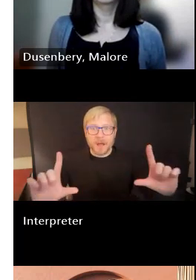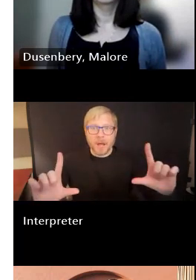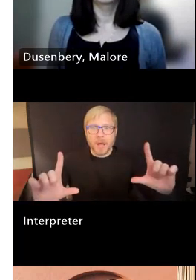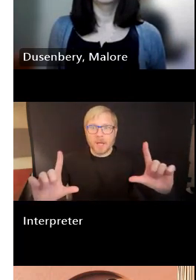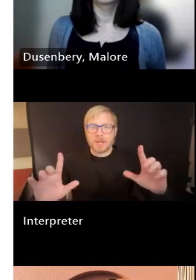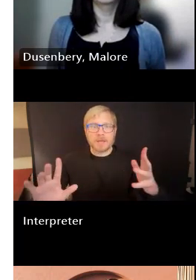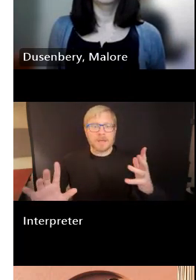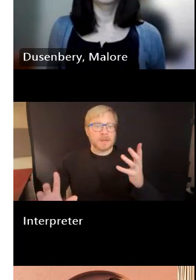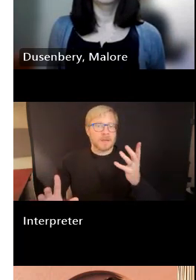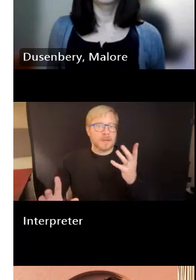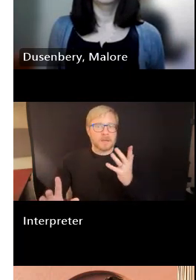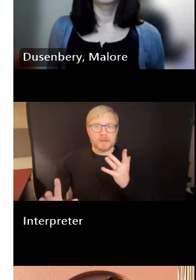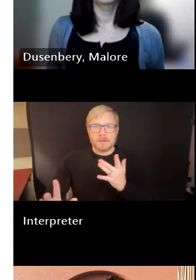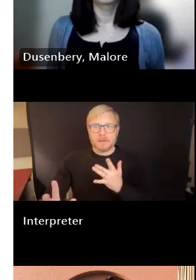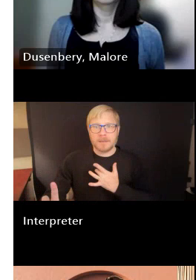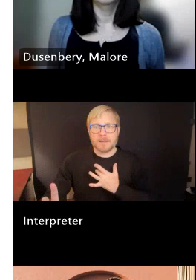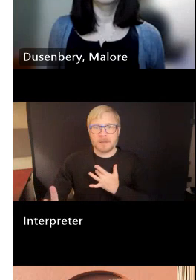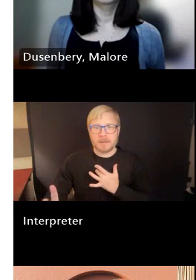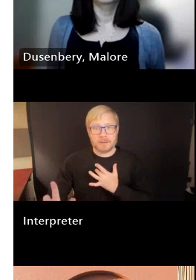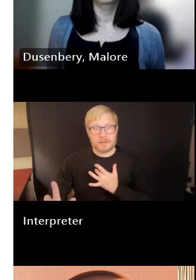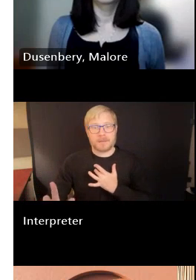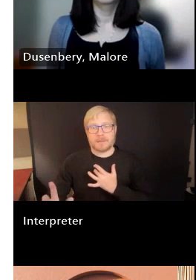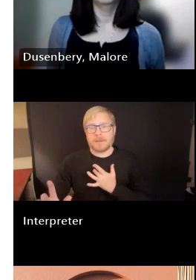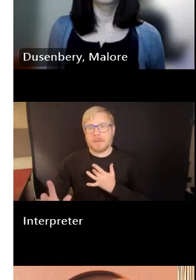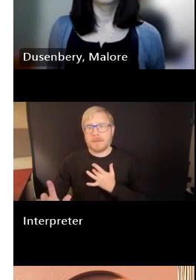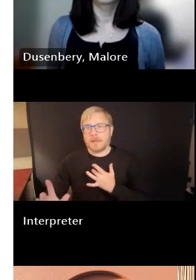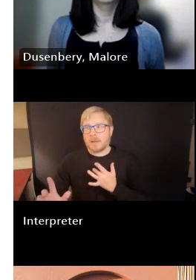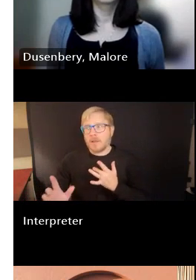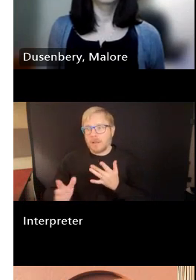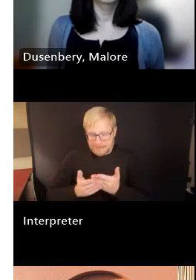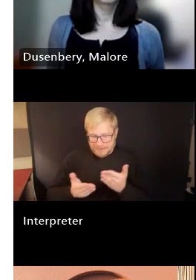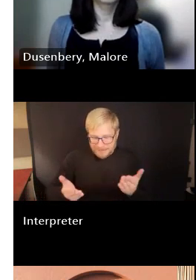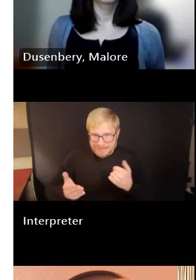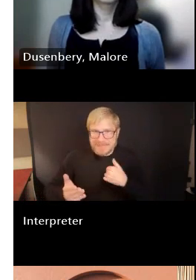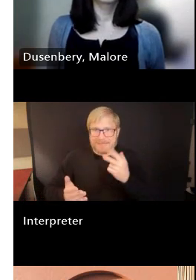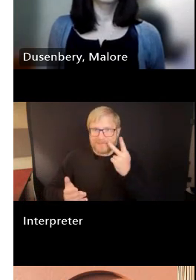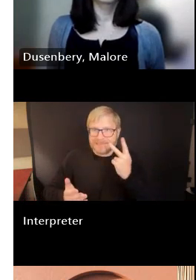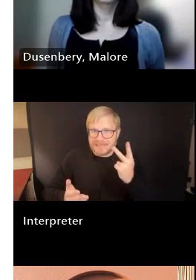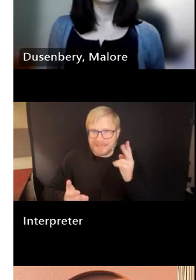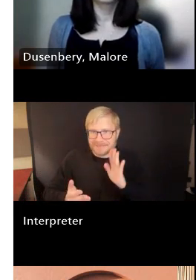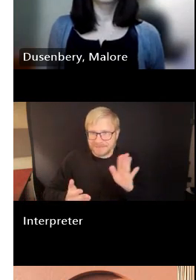what I've heard in past efforts. Um,